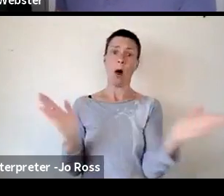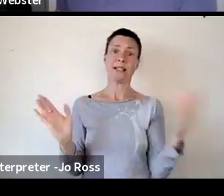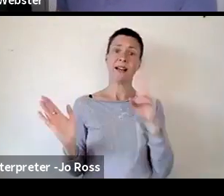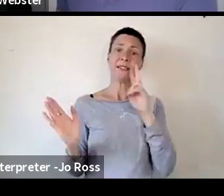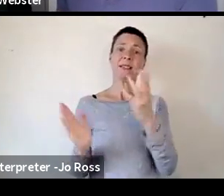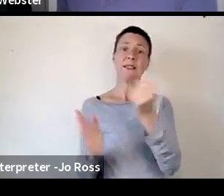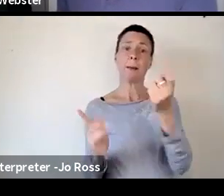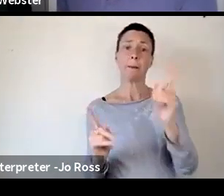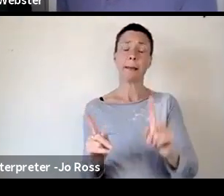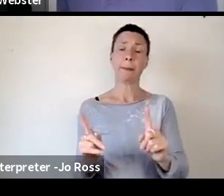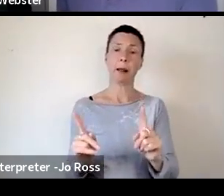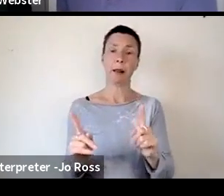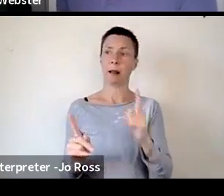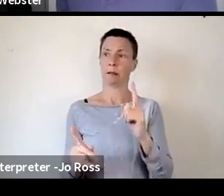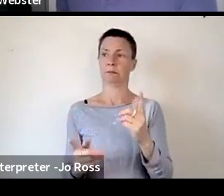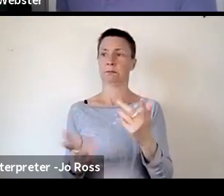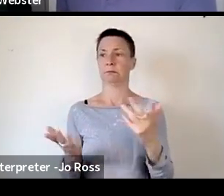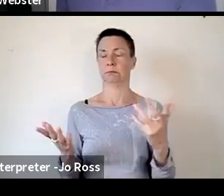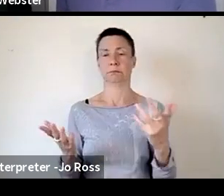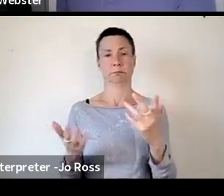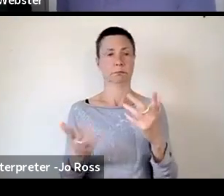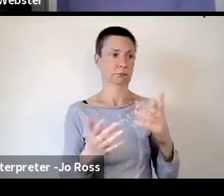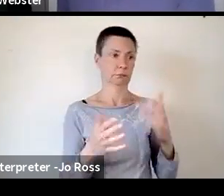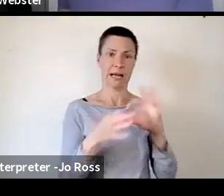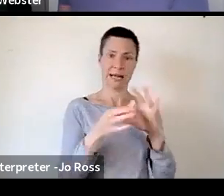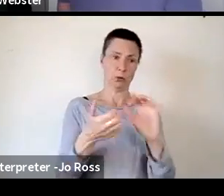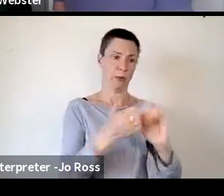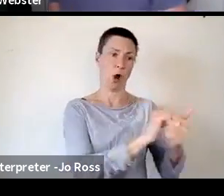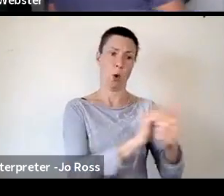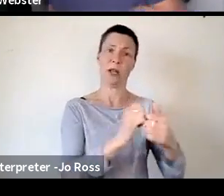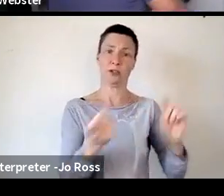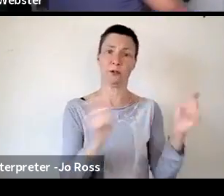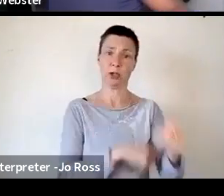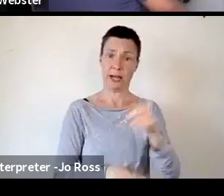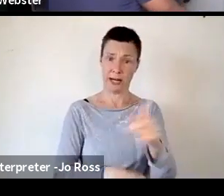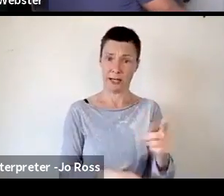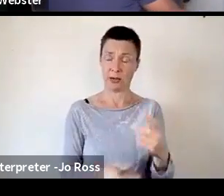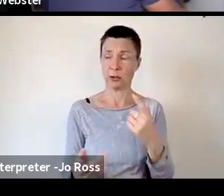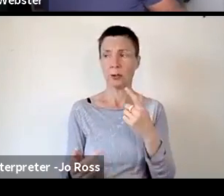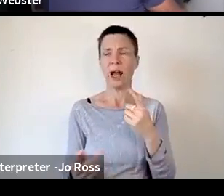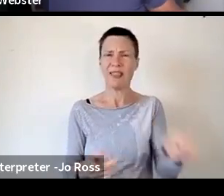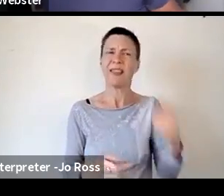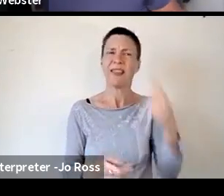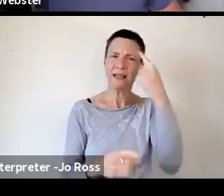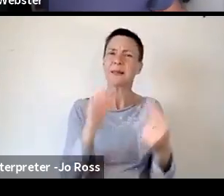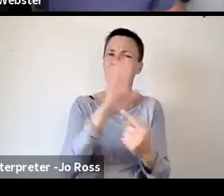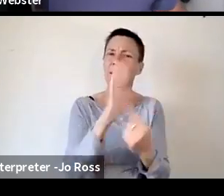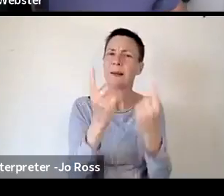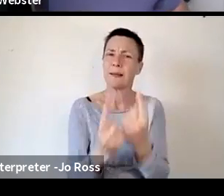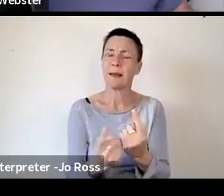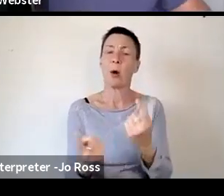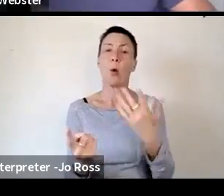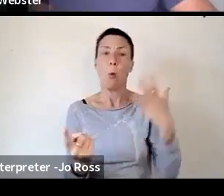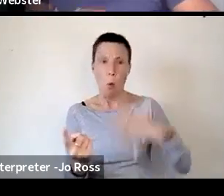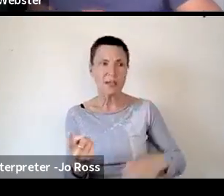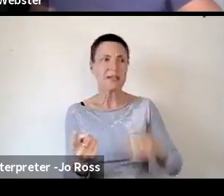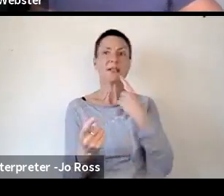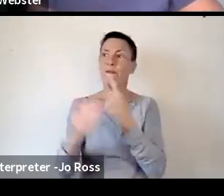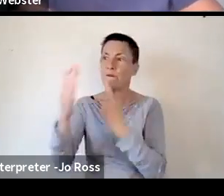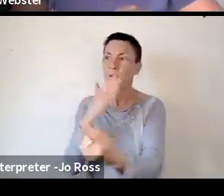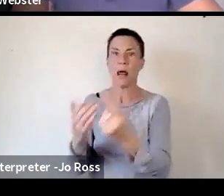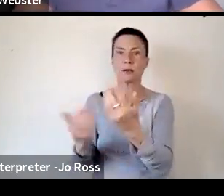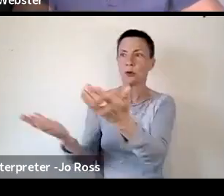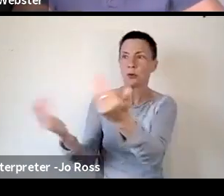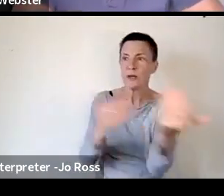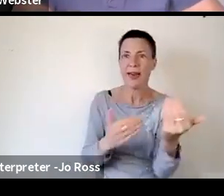people reference the coalition as well, and we've talked about it. I think that was one of the main things, is that I wanted to get freelancers in the room,